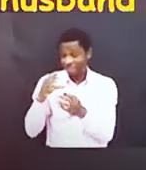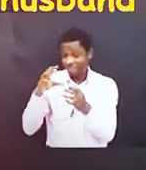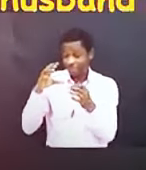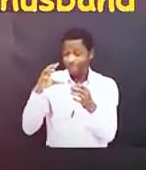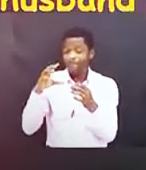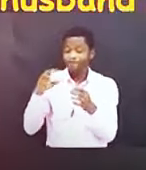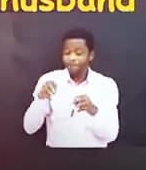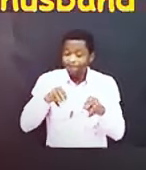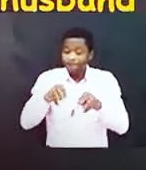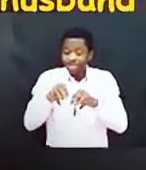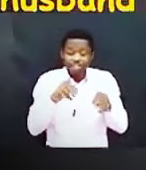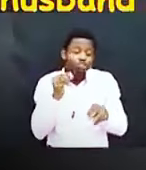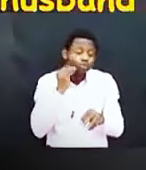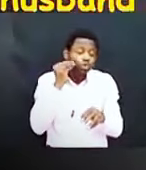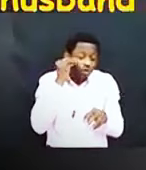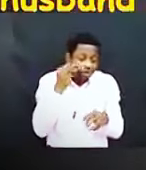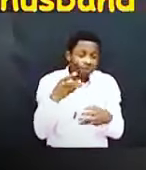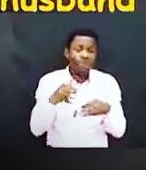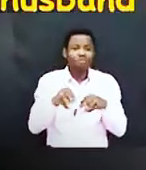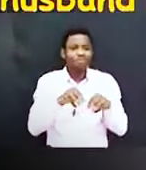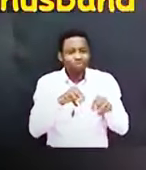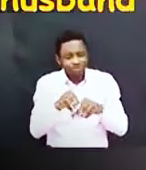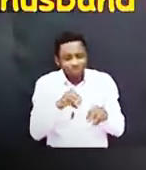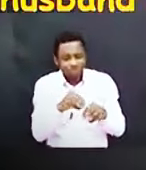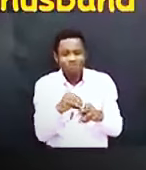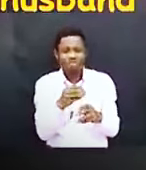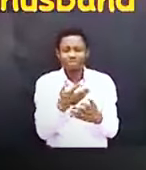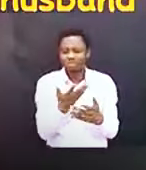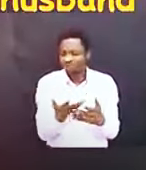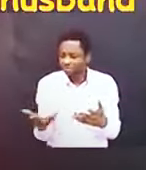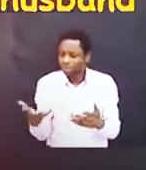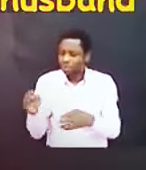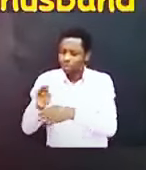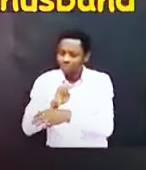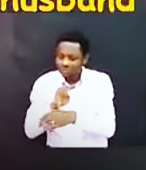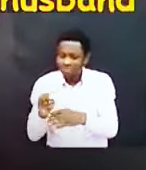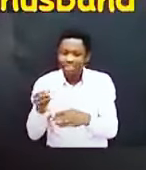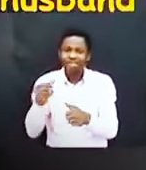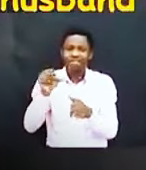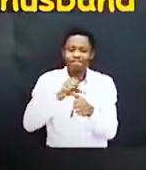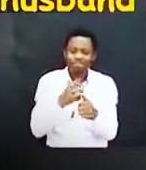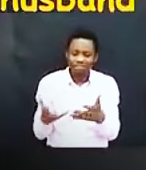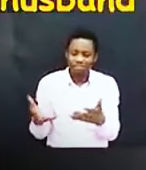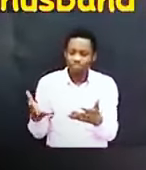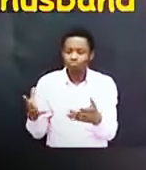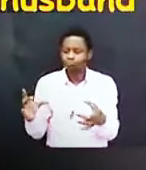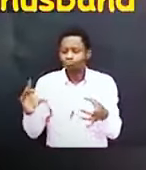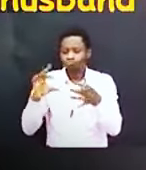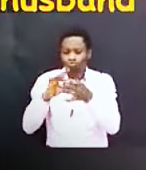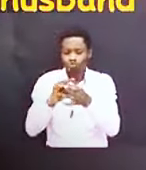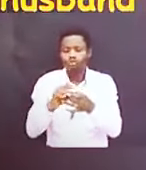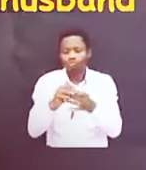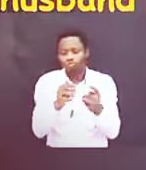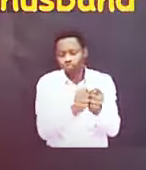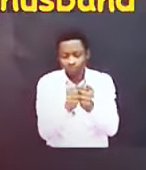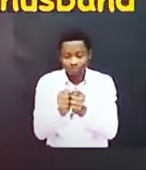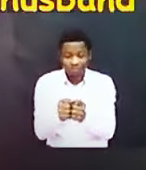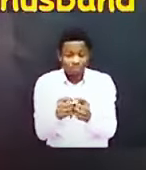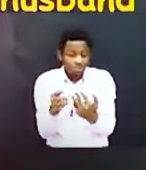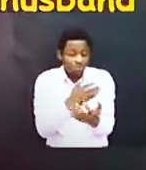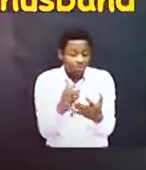the home, and the management of their worldly business. So that whatever business your spouse